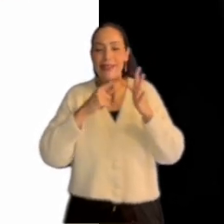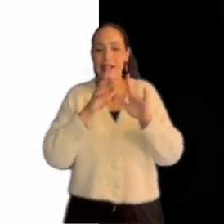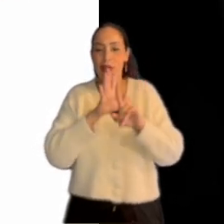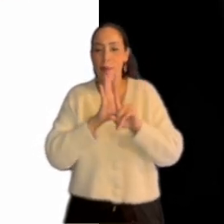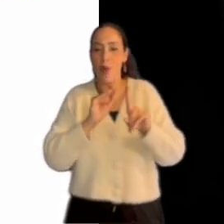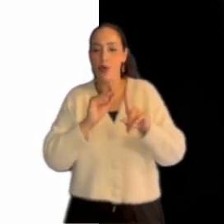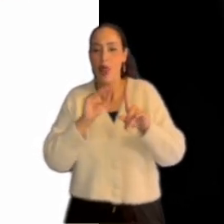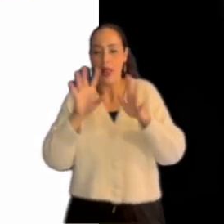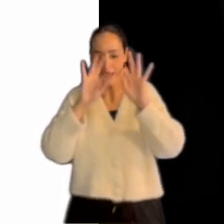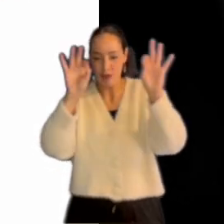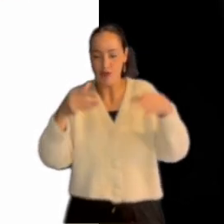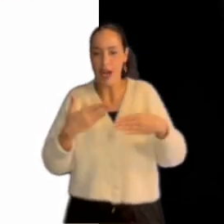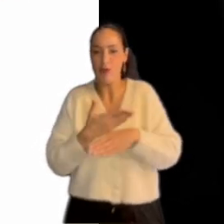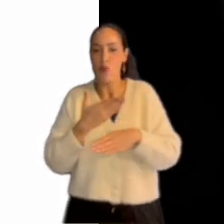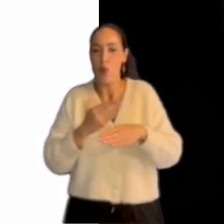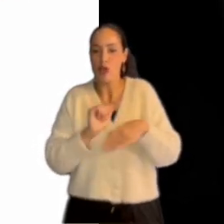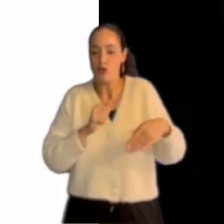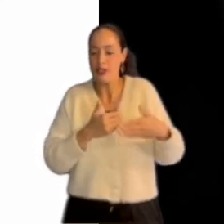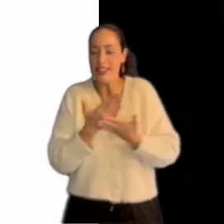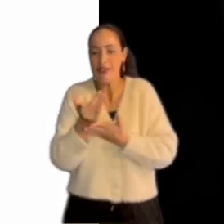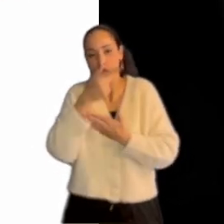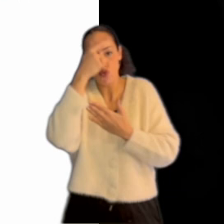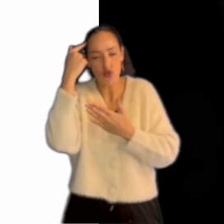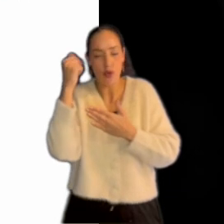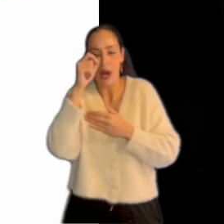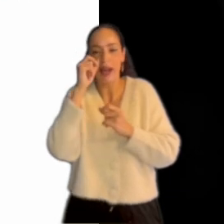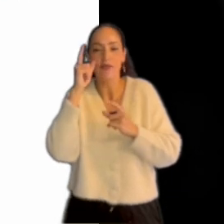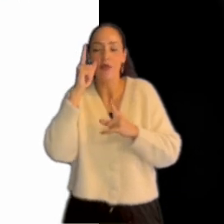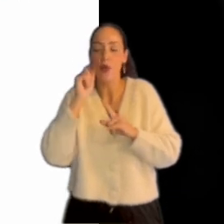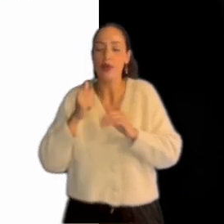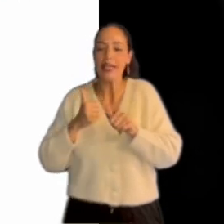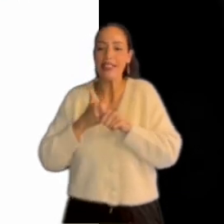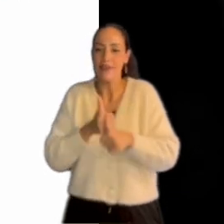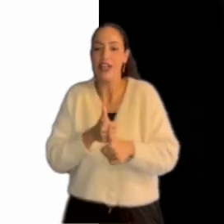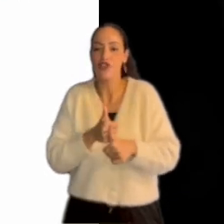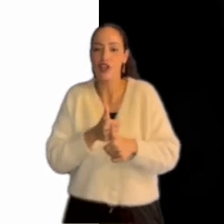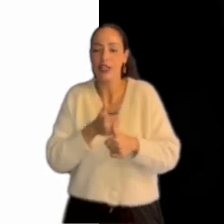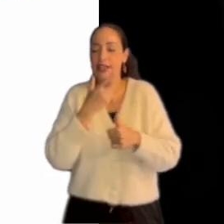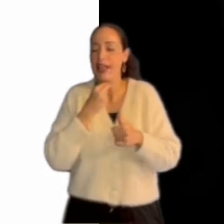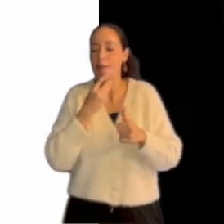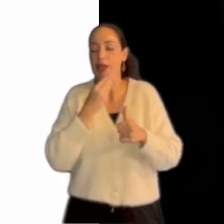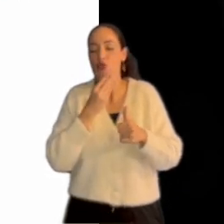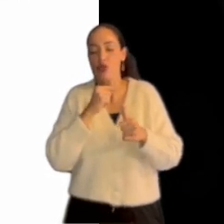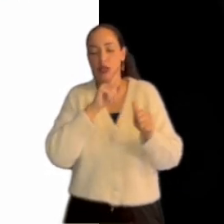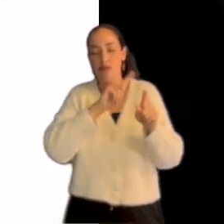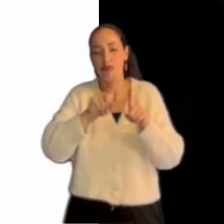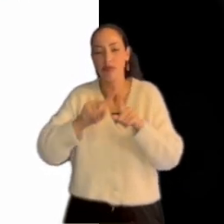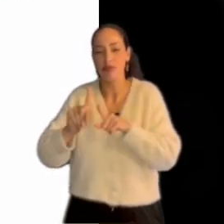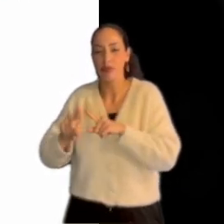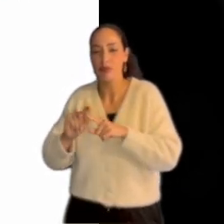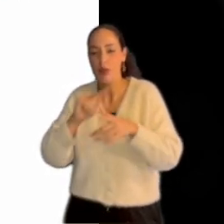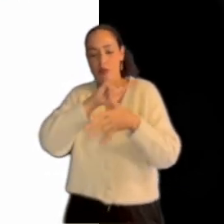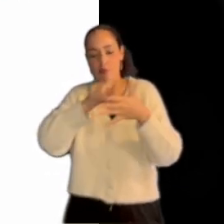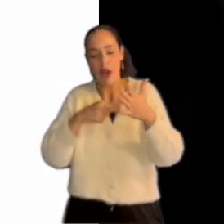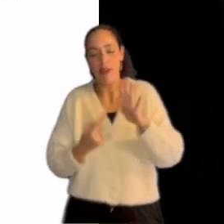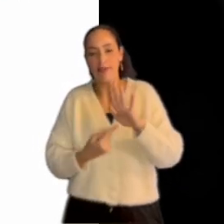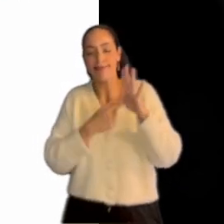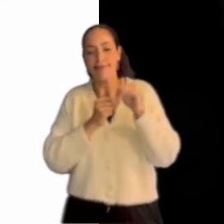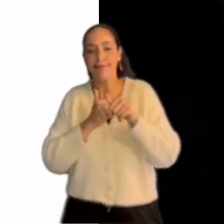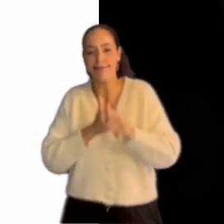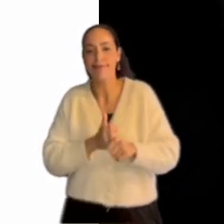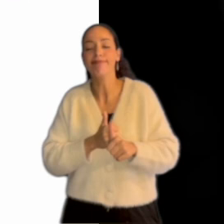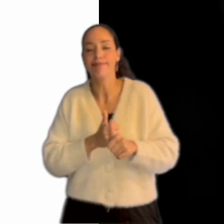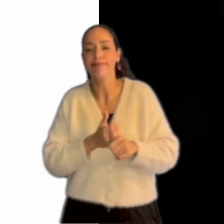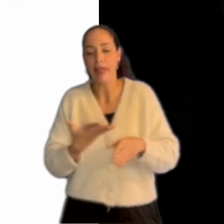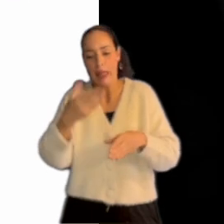It comprises of 5 key interventions, which have been mapped against the National Institute of Clinical and Healthcare Excellence, or NICE, guidelines